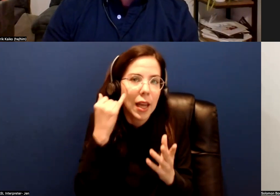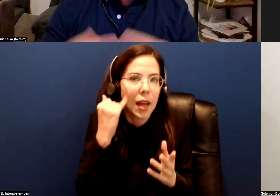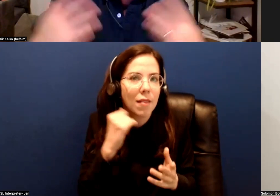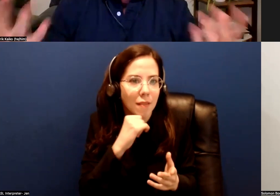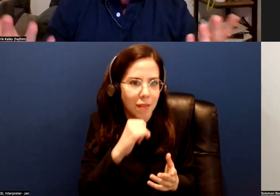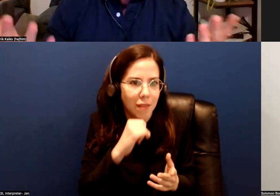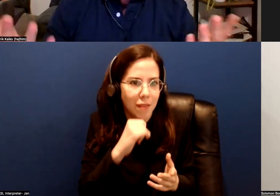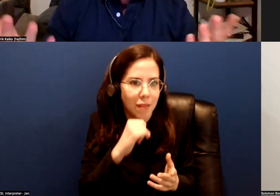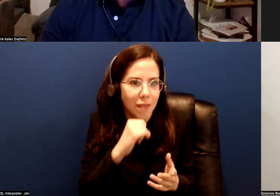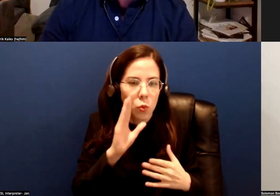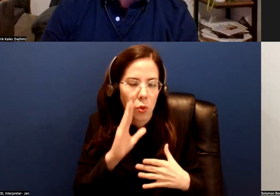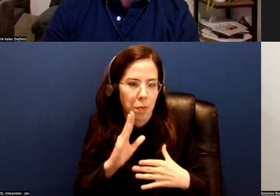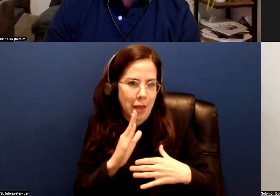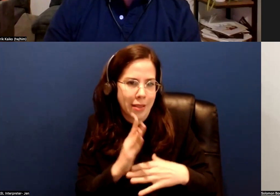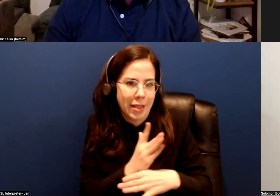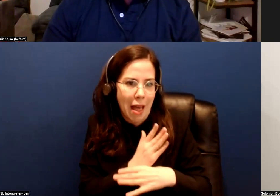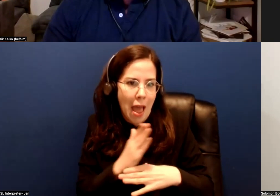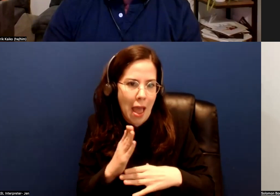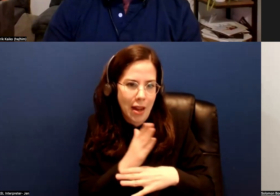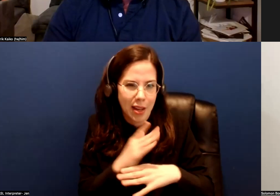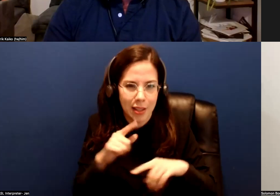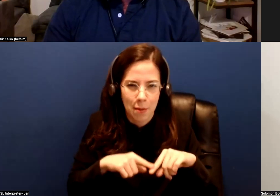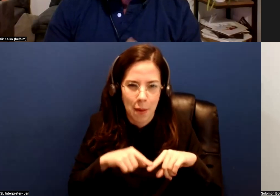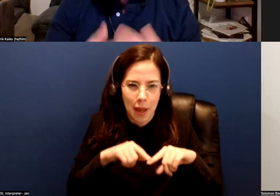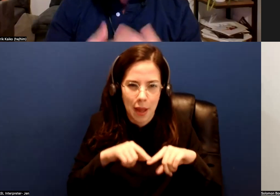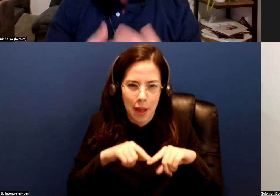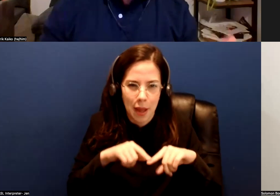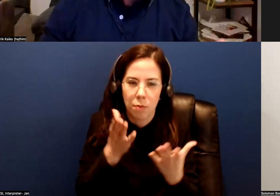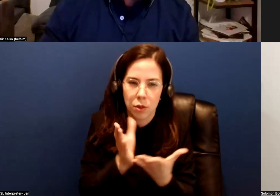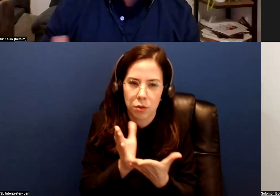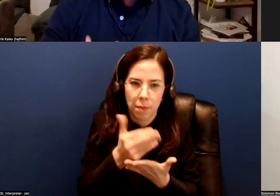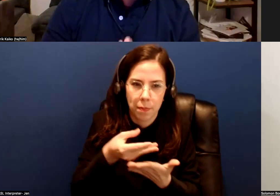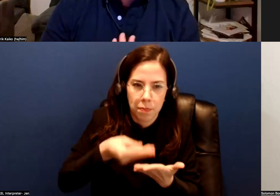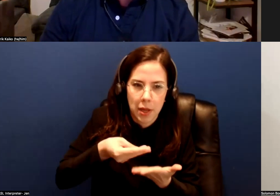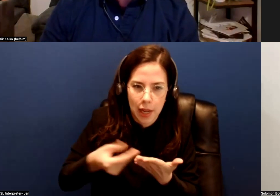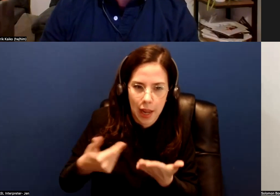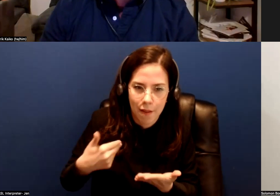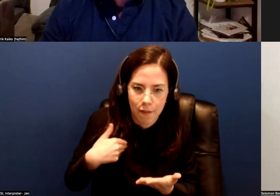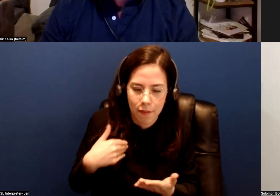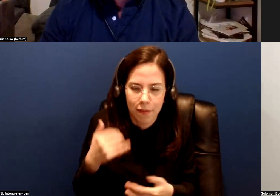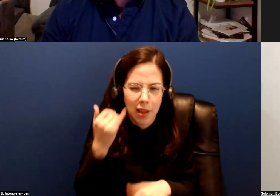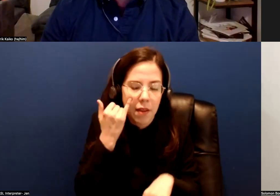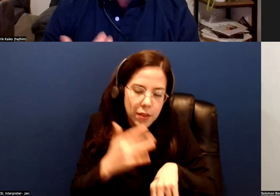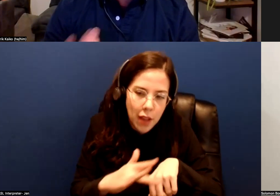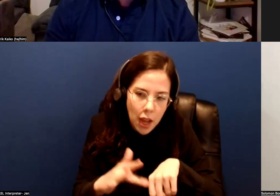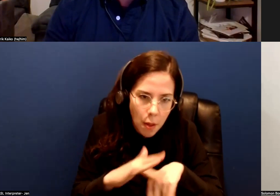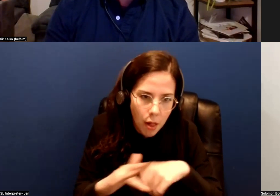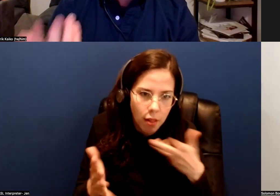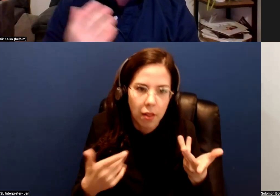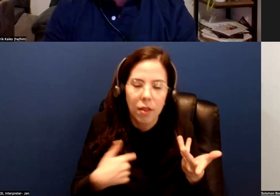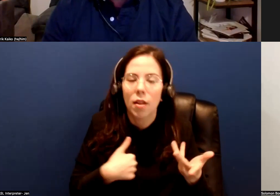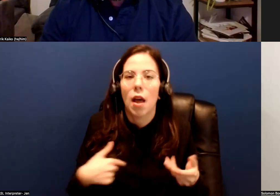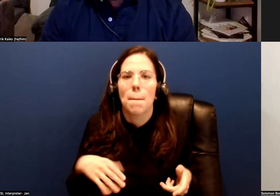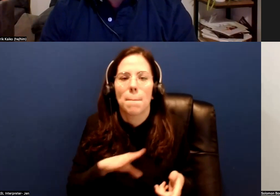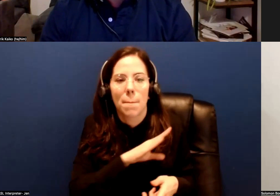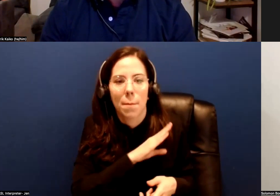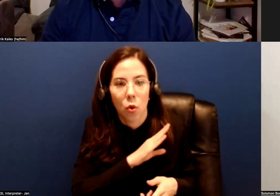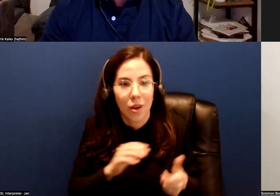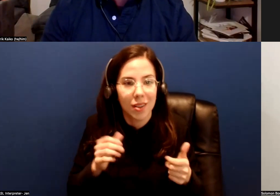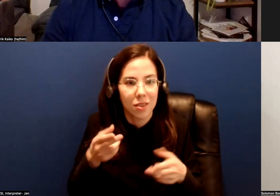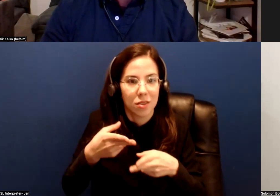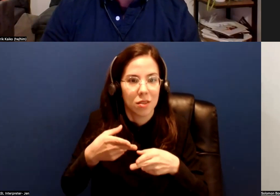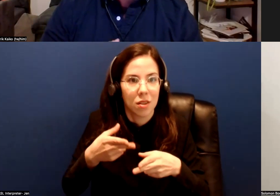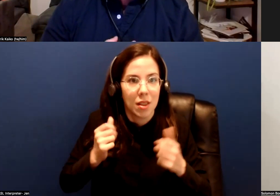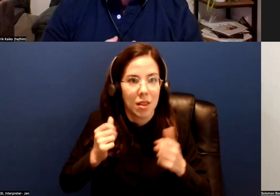the size of budget, if it may be. If it may exist rather. I'm on the board of this theater for young audiences